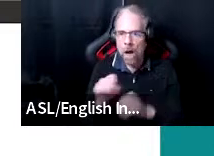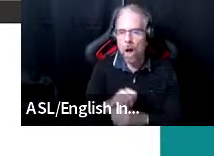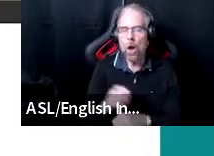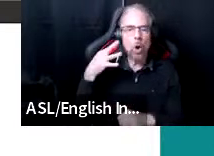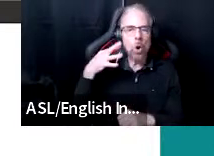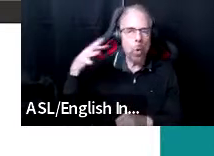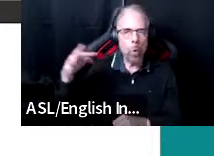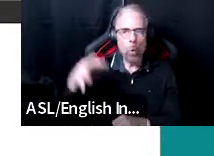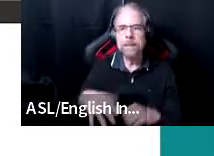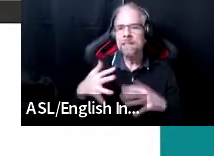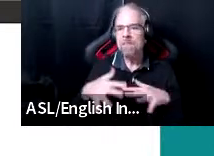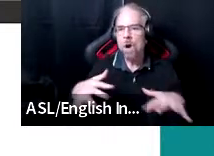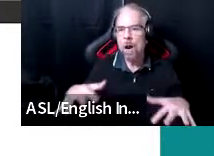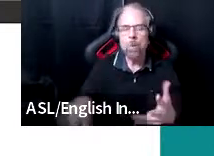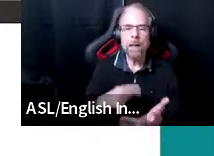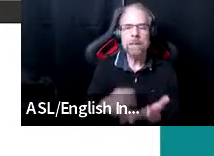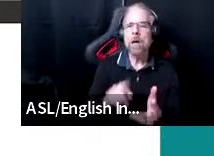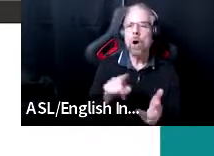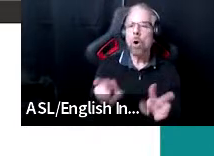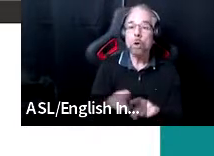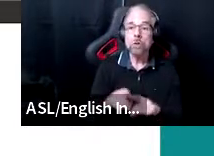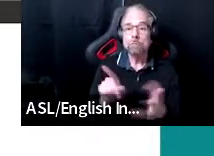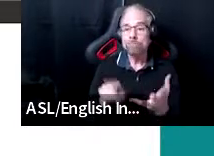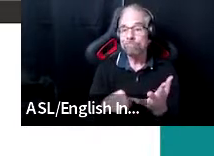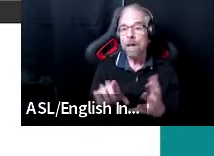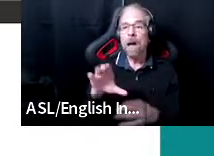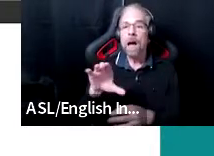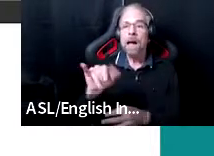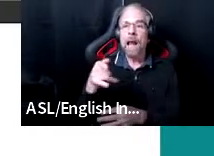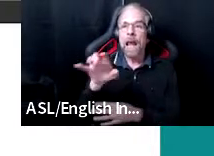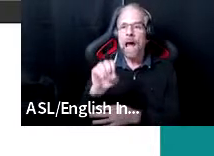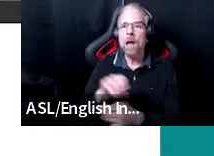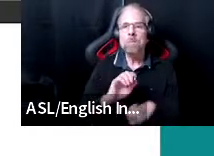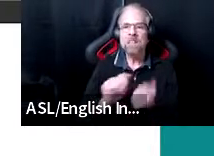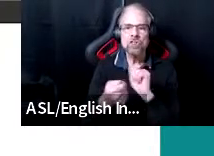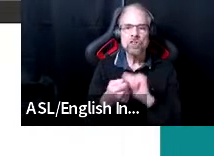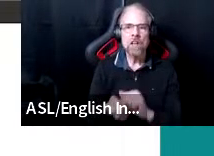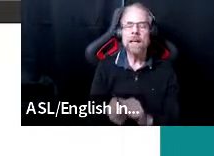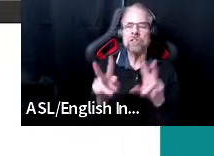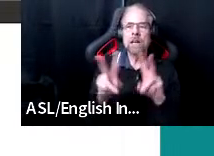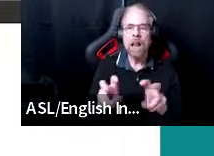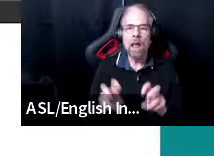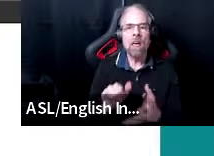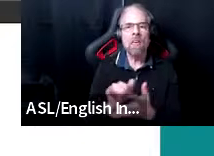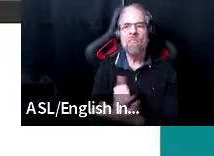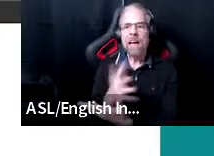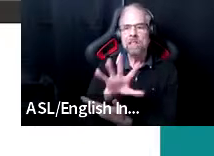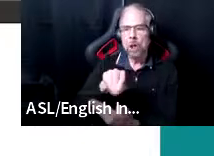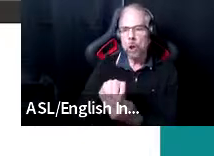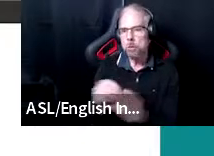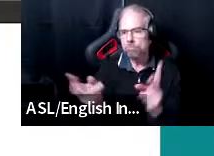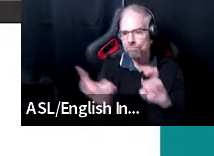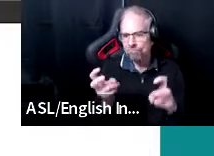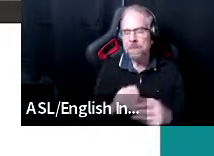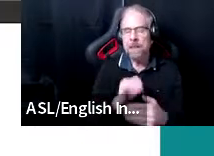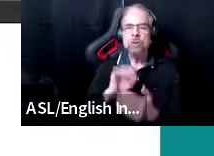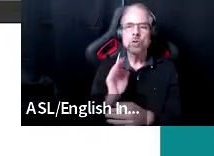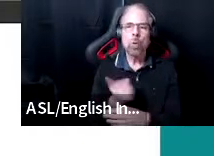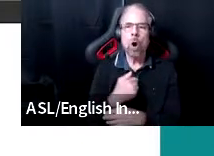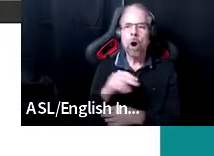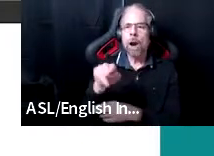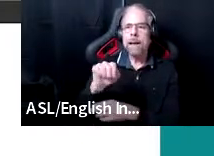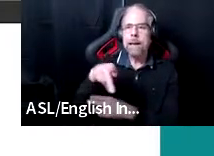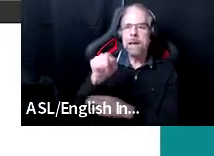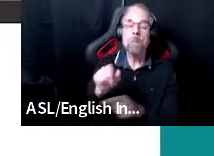climate change analysis, all of that gets pulled into our NEPA documentation. It also incorporates National Historic